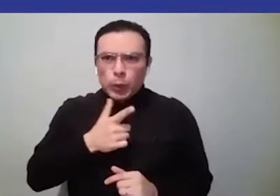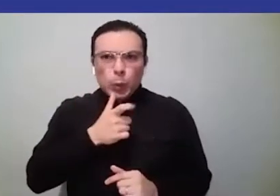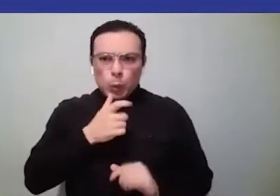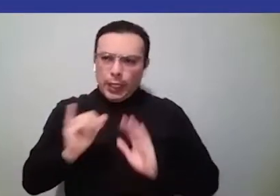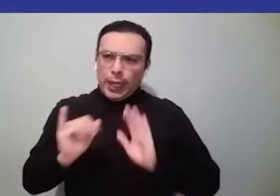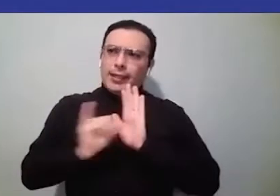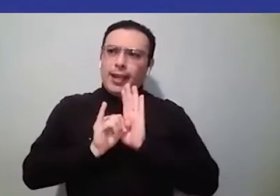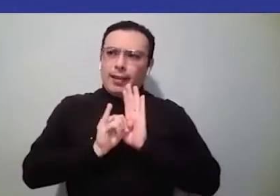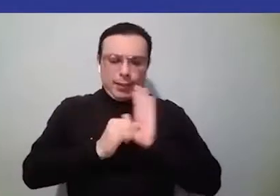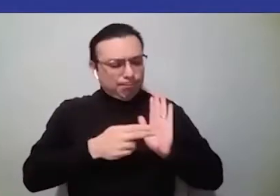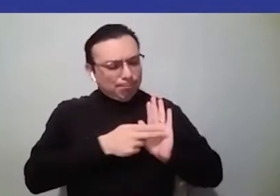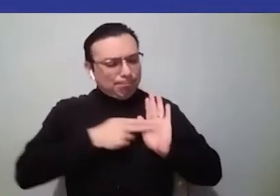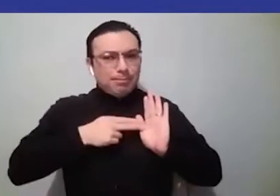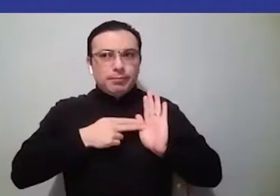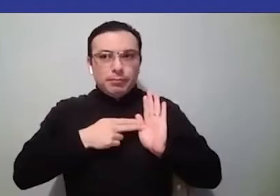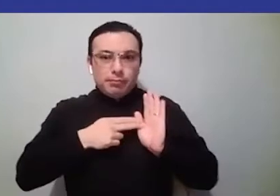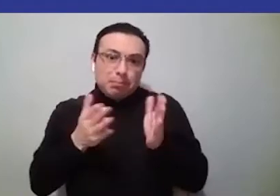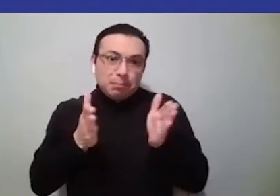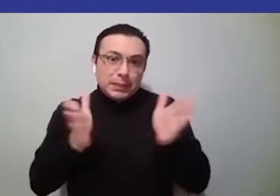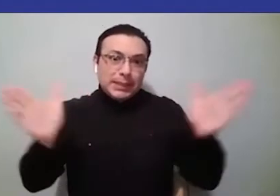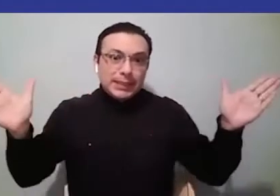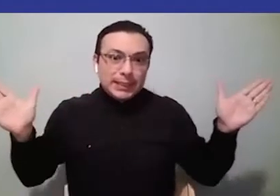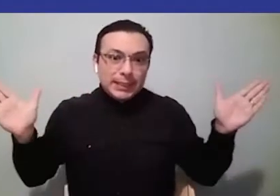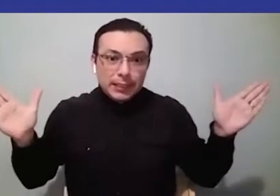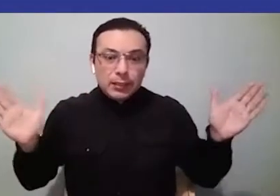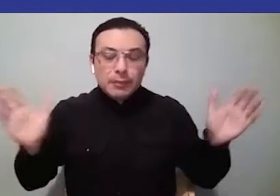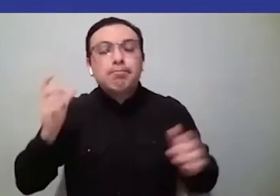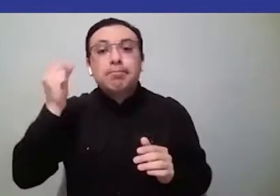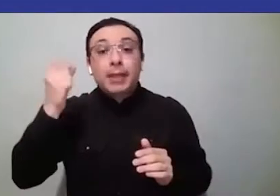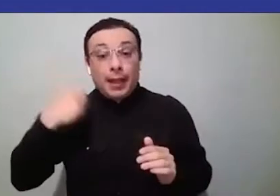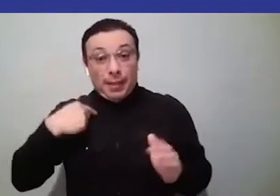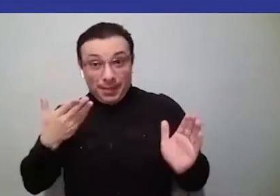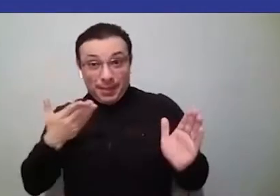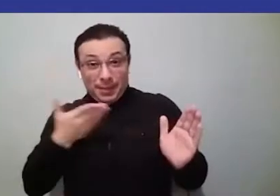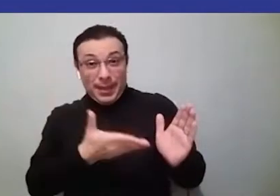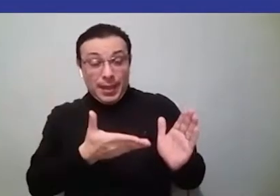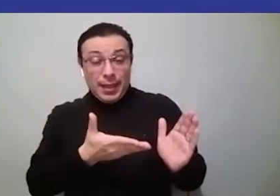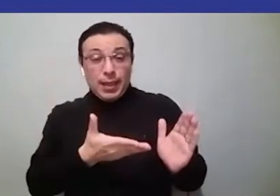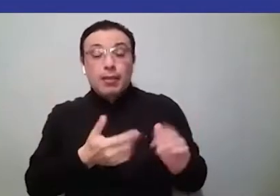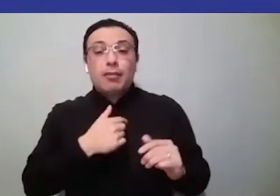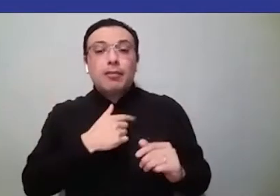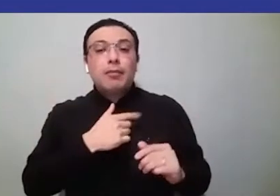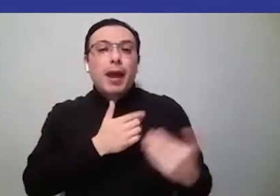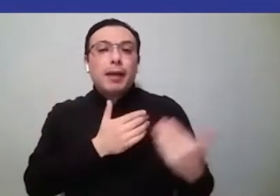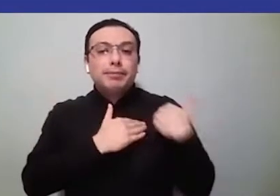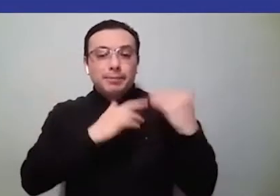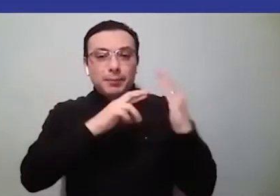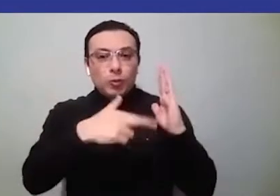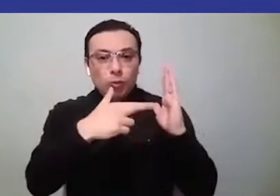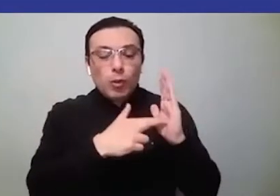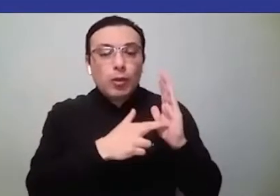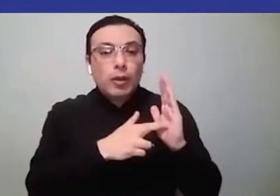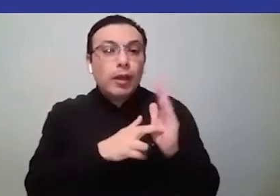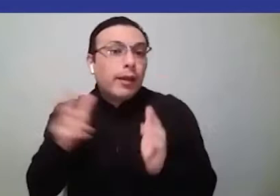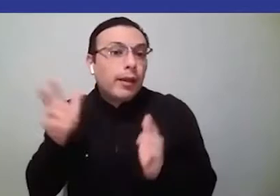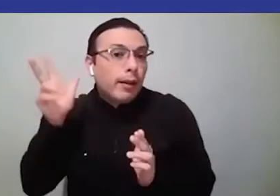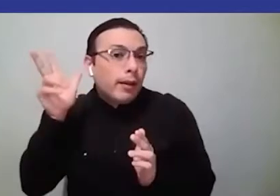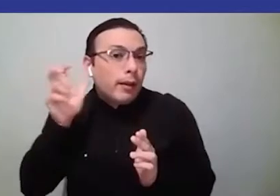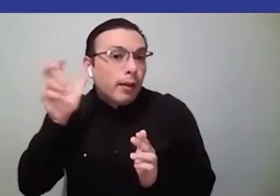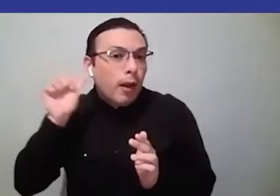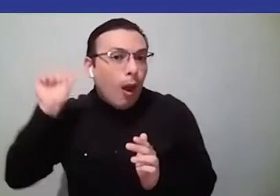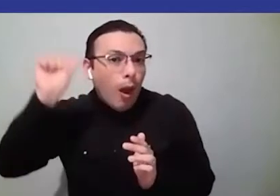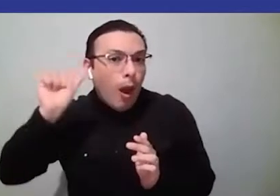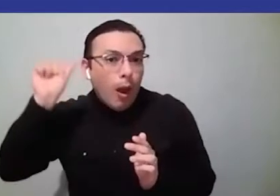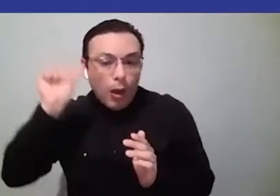But at that role, I'm an audio archivist. So I work digitizing this collection of about 3,000 audio